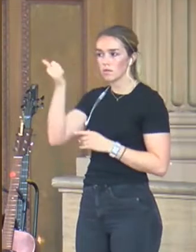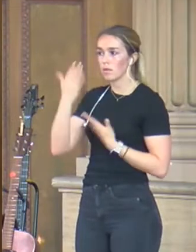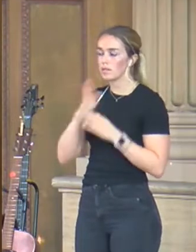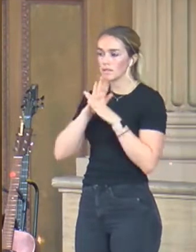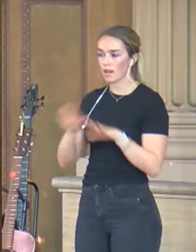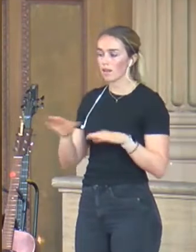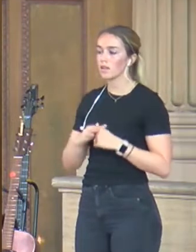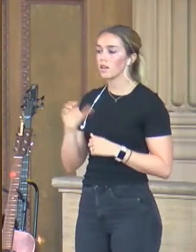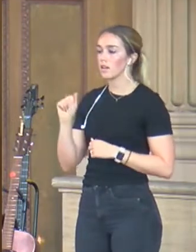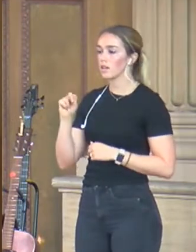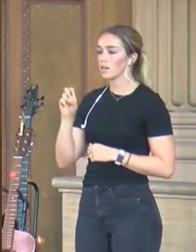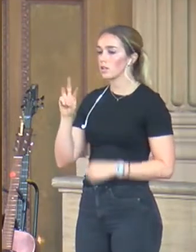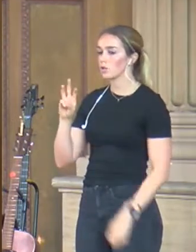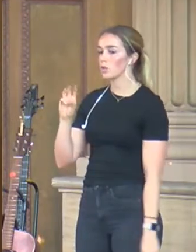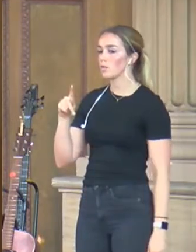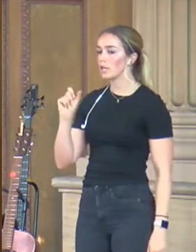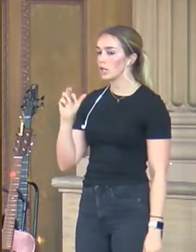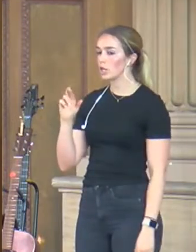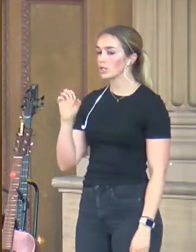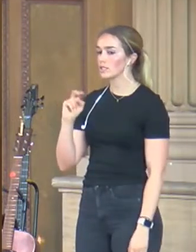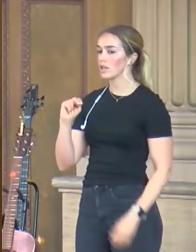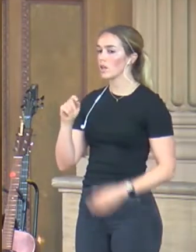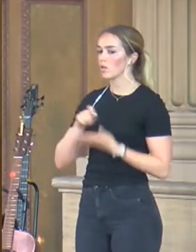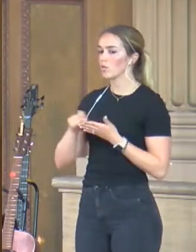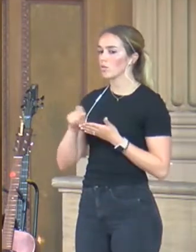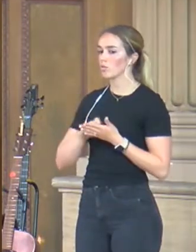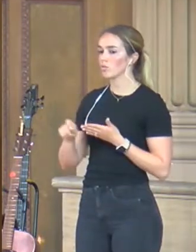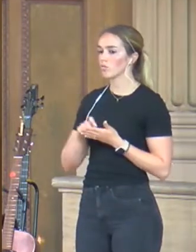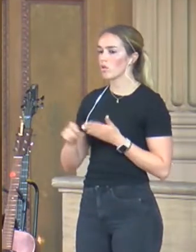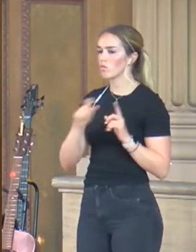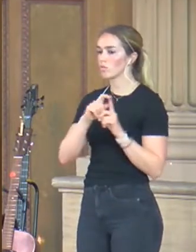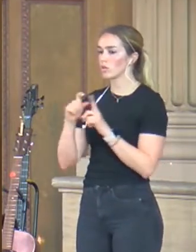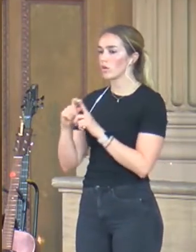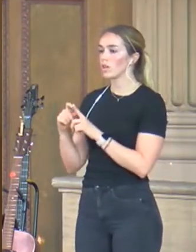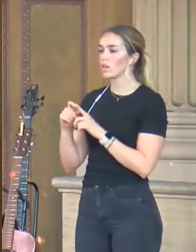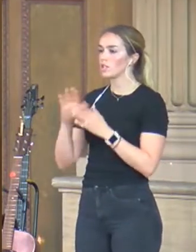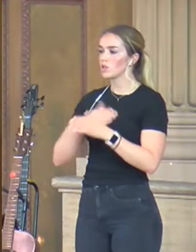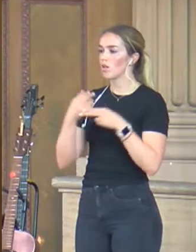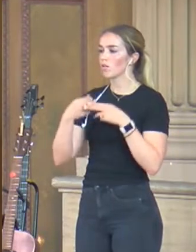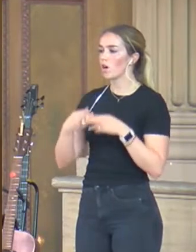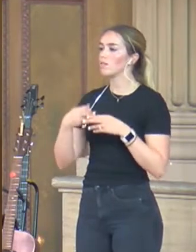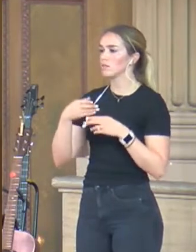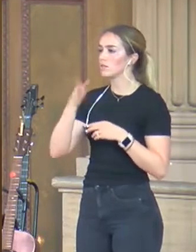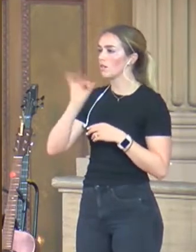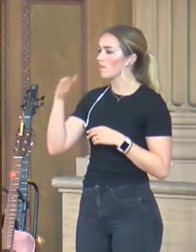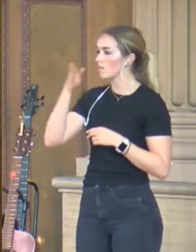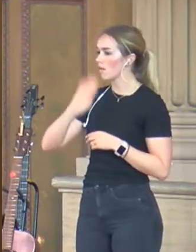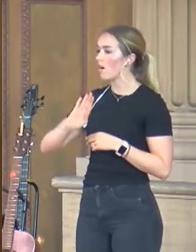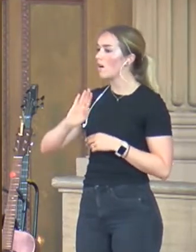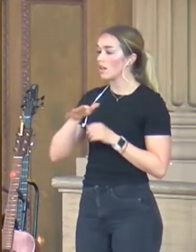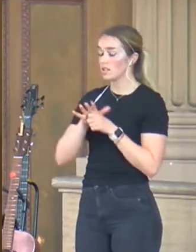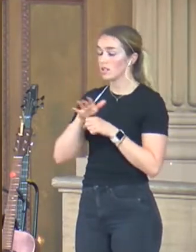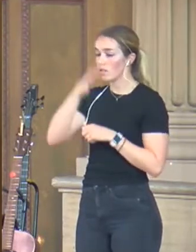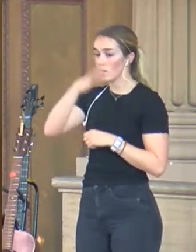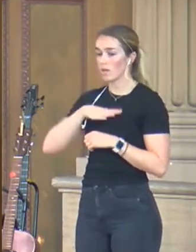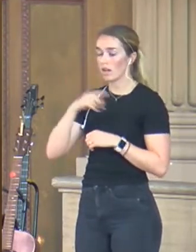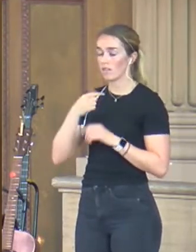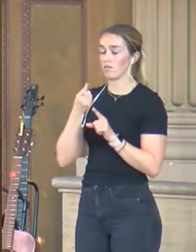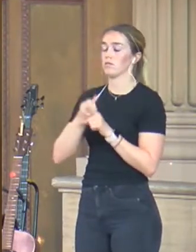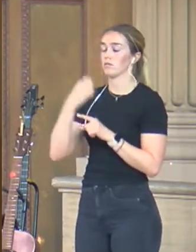Andrew Peterson wrote these lyrics in his song called The Silence of God. He said, It's enough to drive a man crazy, it'll break a man's faith.